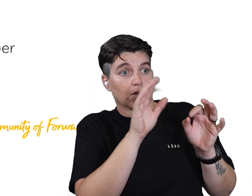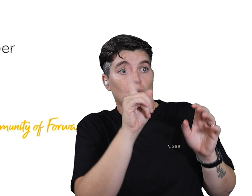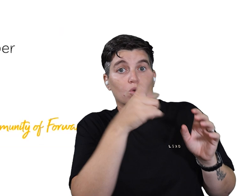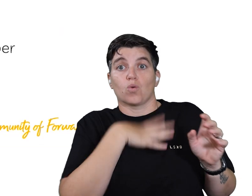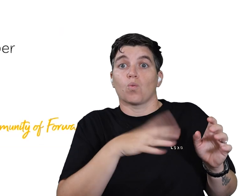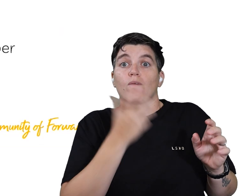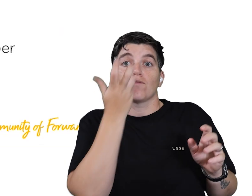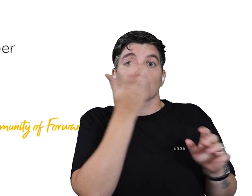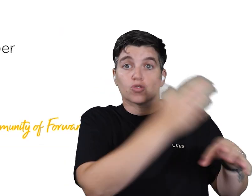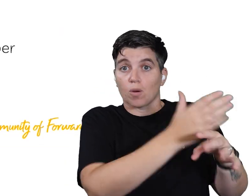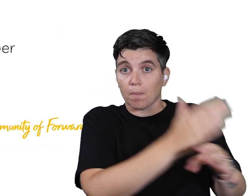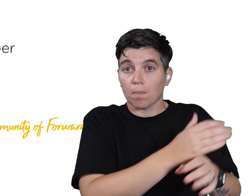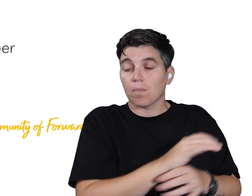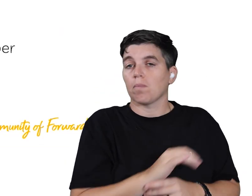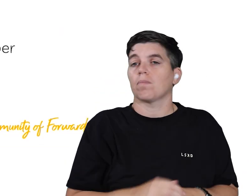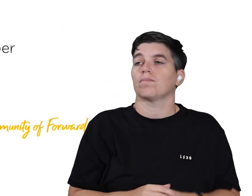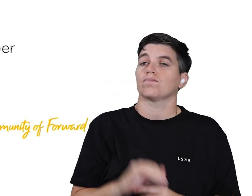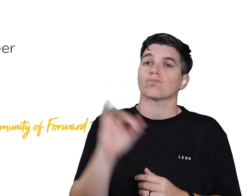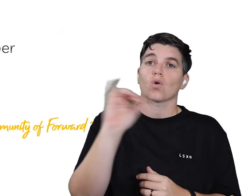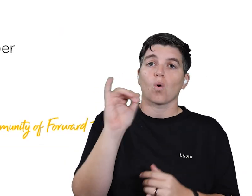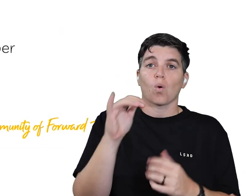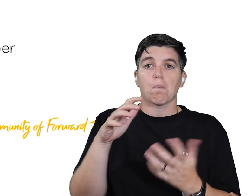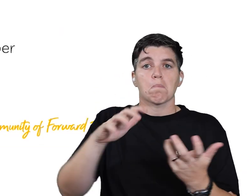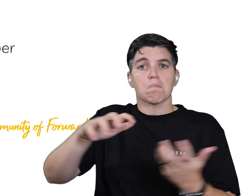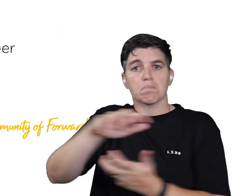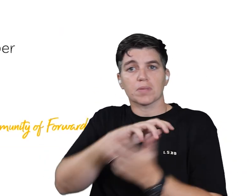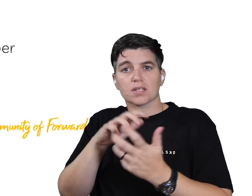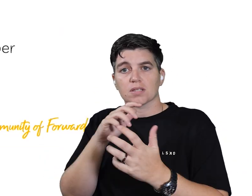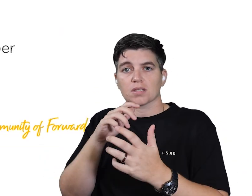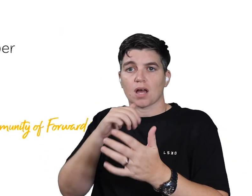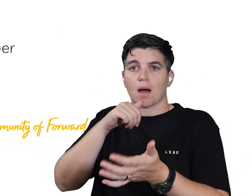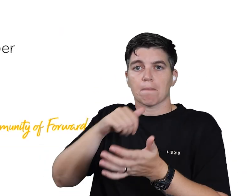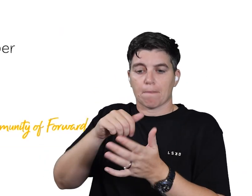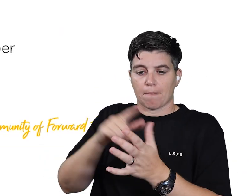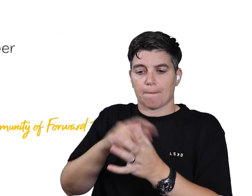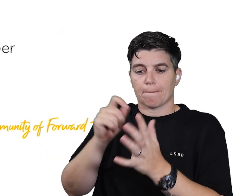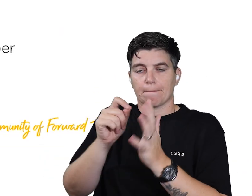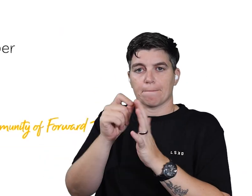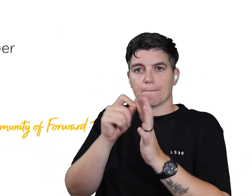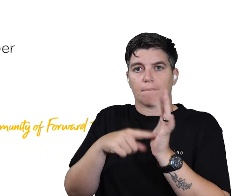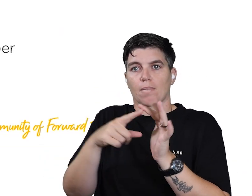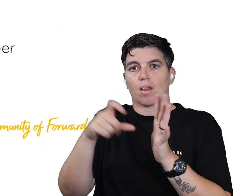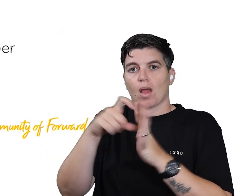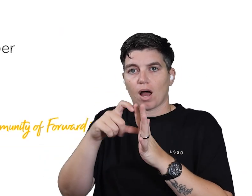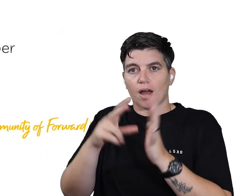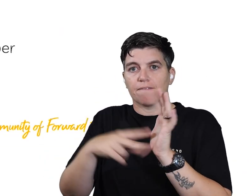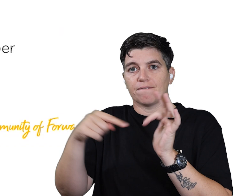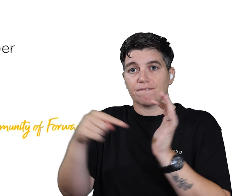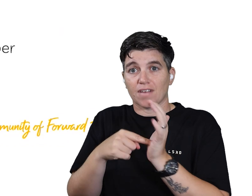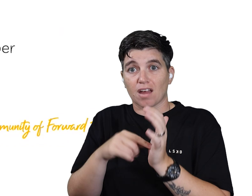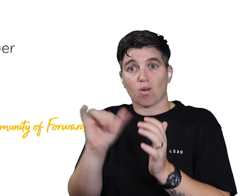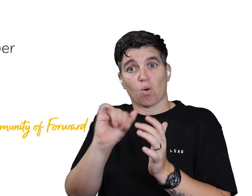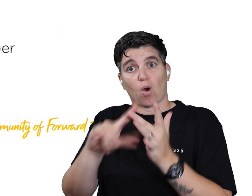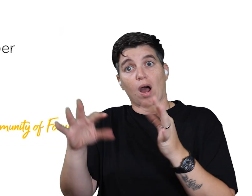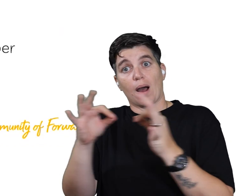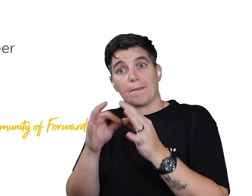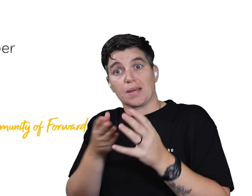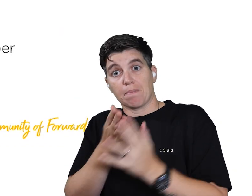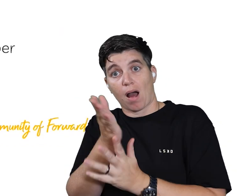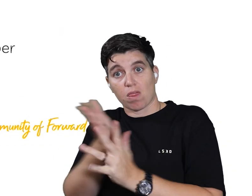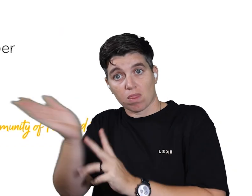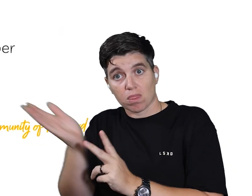that outcome, or whether they have a blend of applied or VET subjects, or maybe even an international baccalaureate